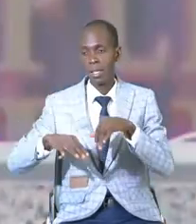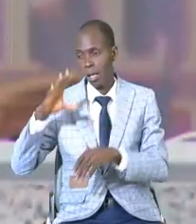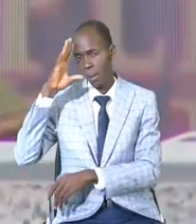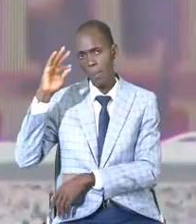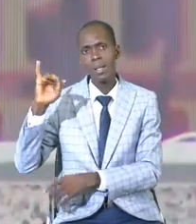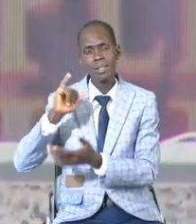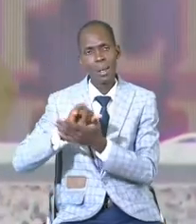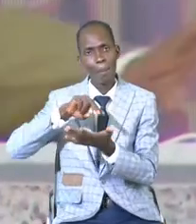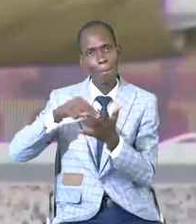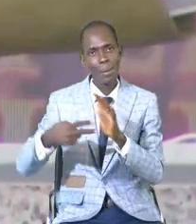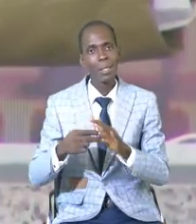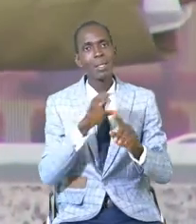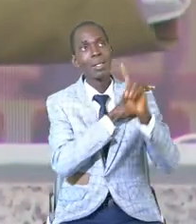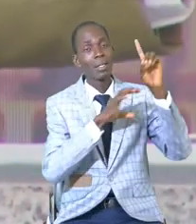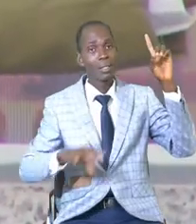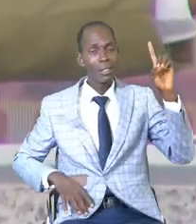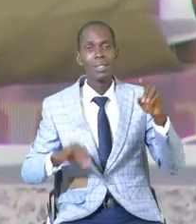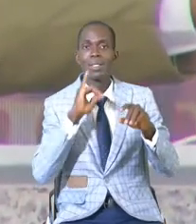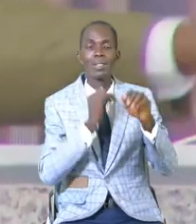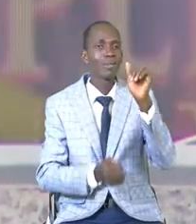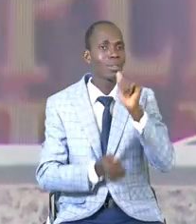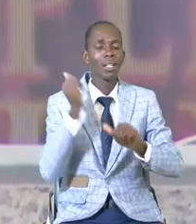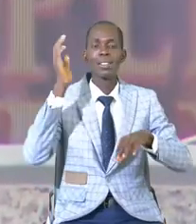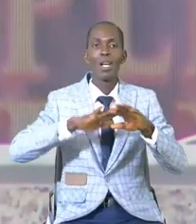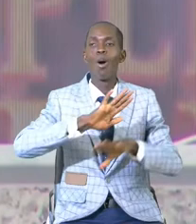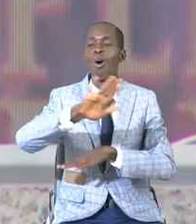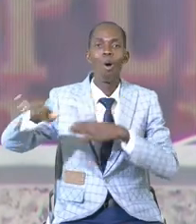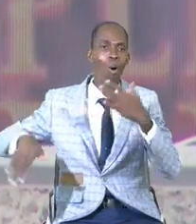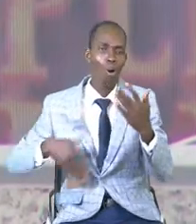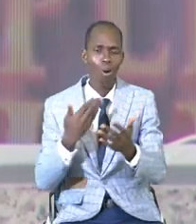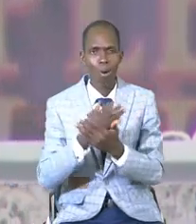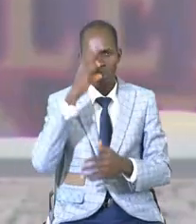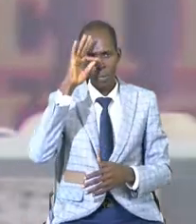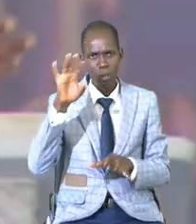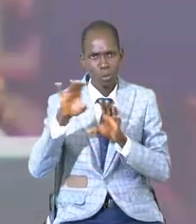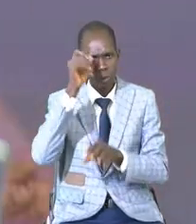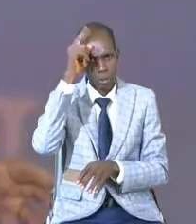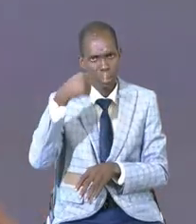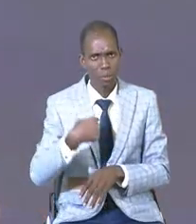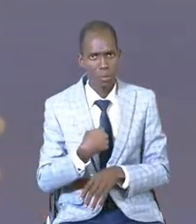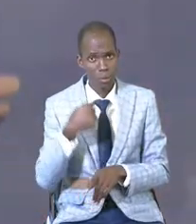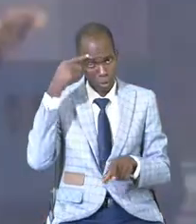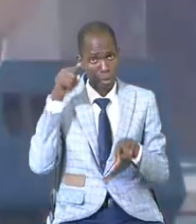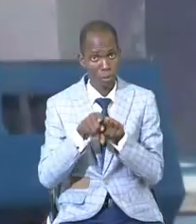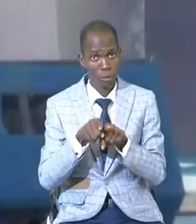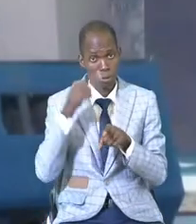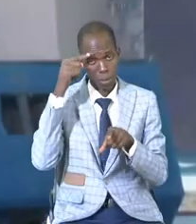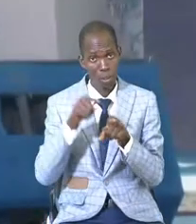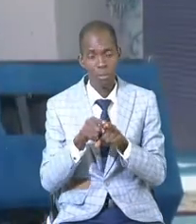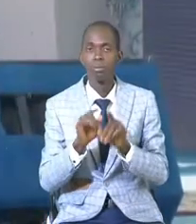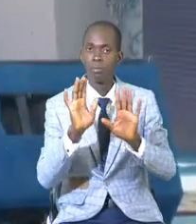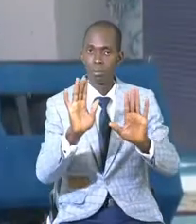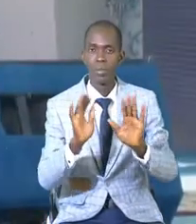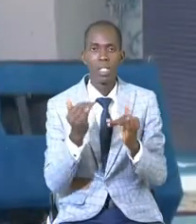Christ is greater than all men. Do you agree with that? That's the reason why, if you have been